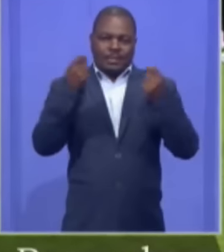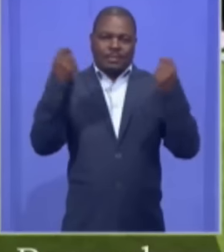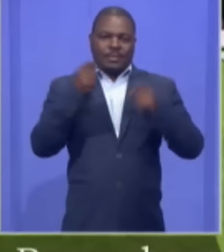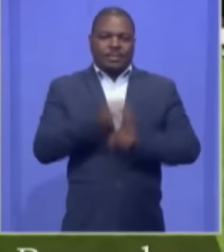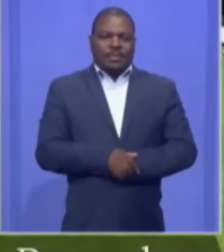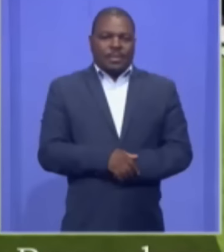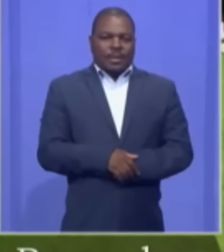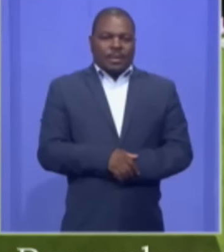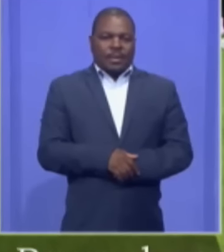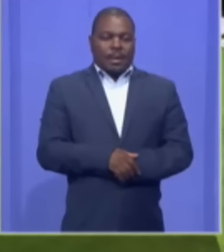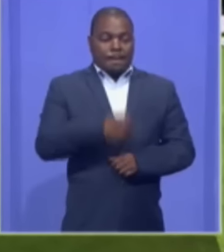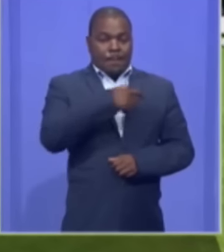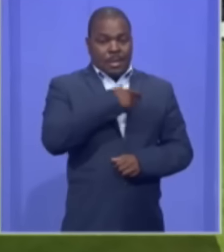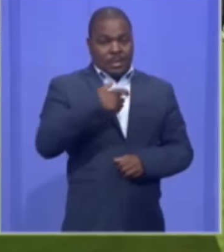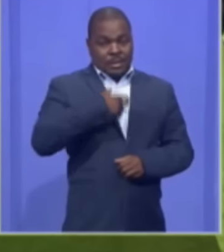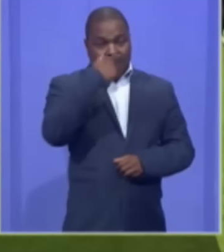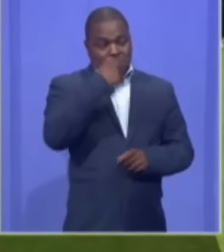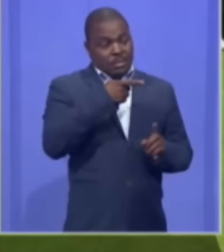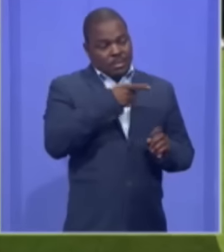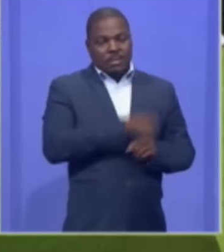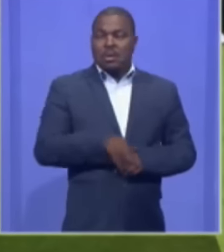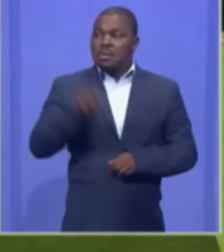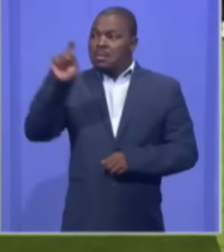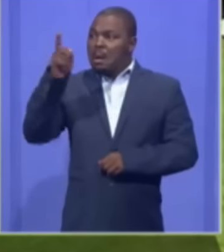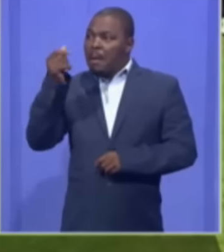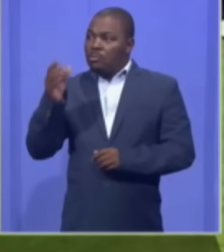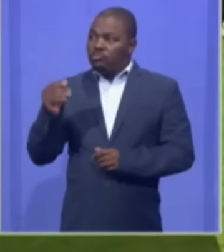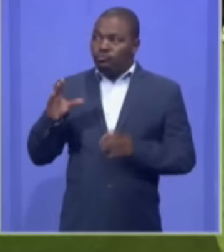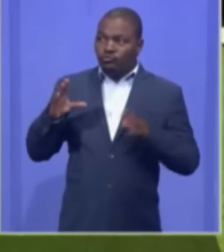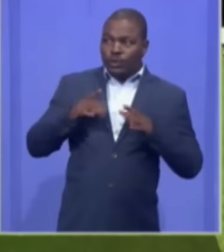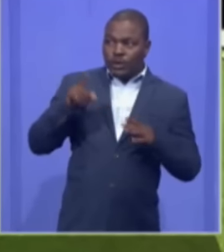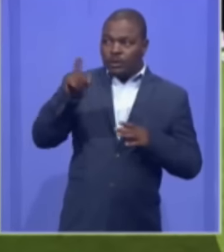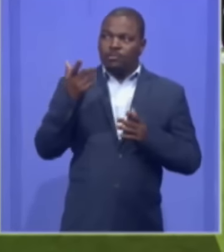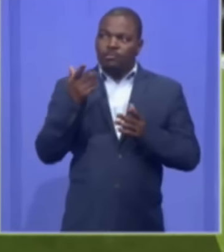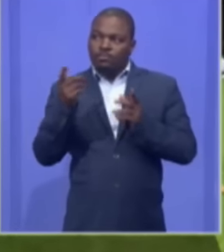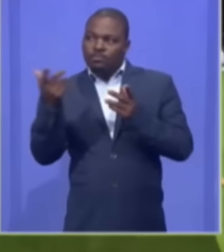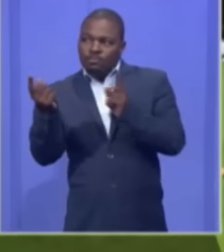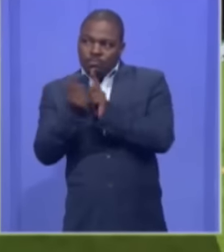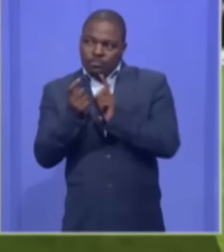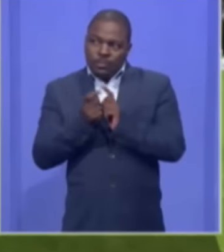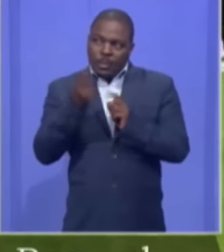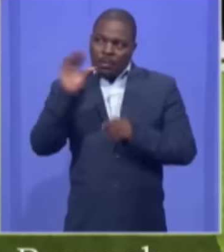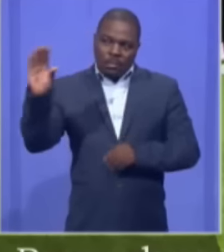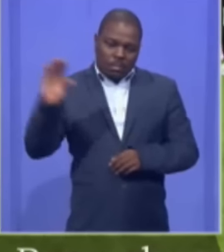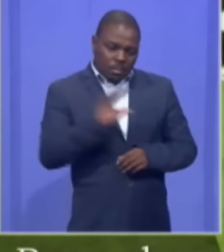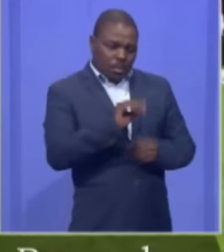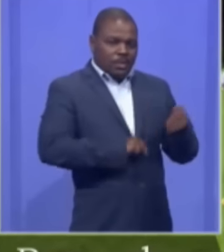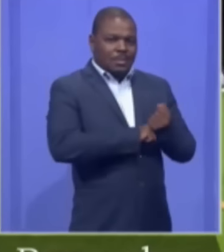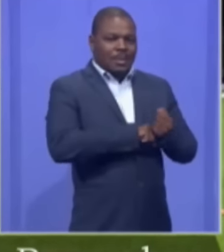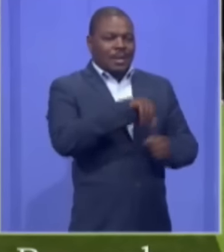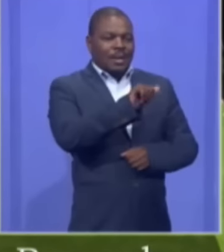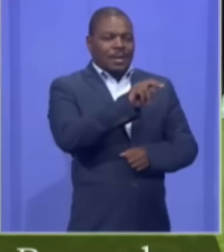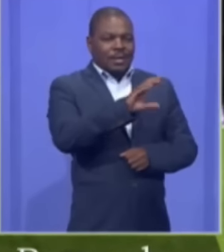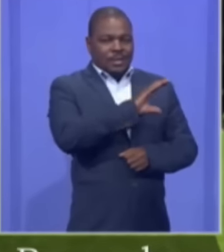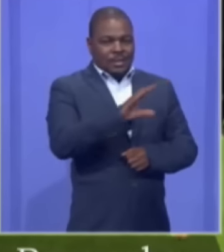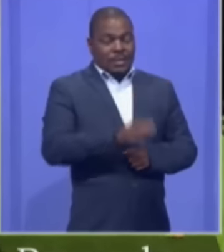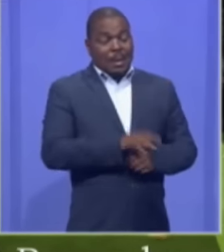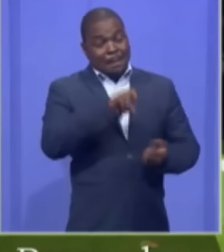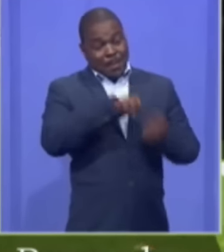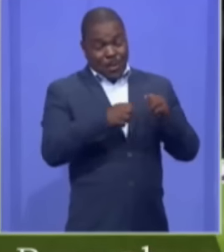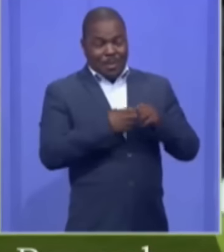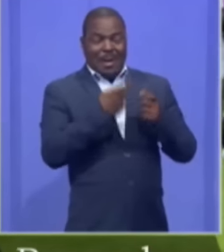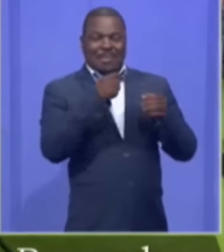Mopresidente Ramaphosa o kopane le batho ba nang le bokgoni ba ditjhelete papading ya kolofo ho thusa ANC. Bothata ba ditjhelete ke sita e kgolo